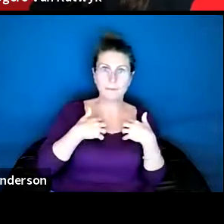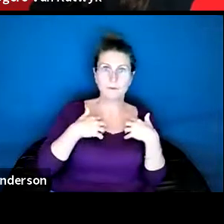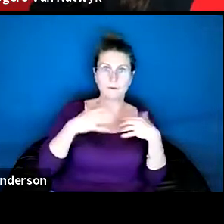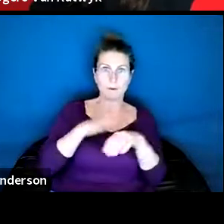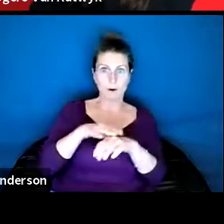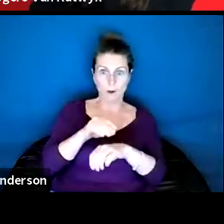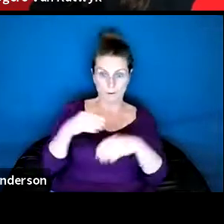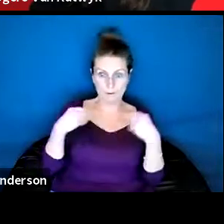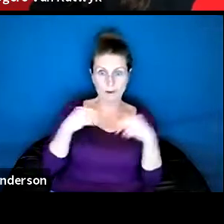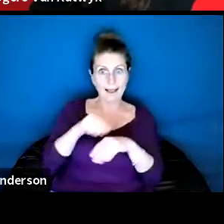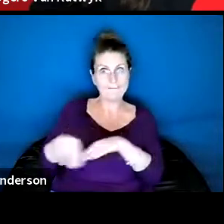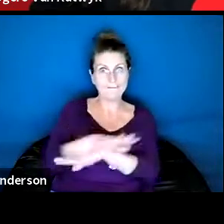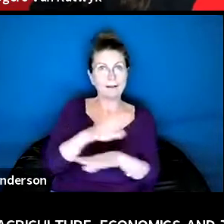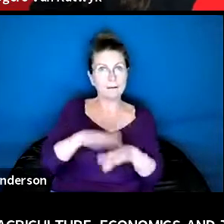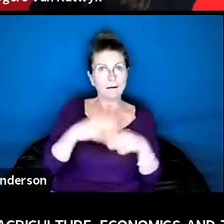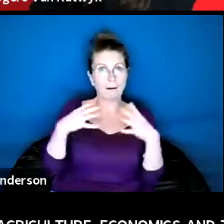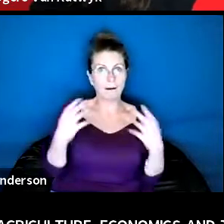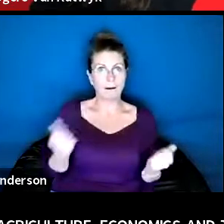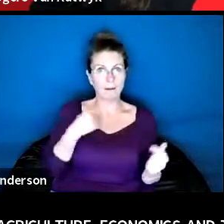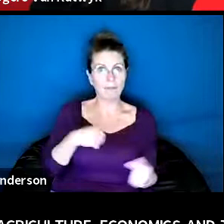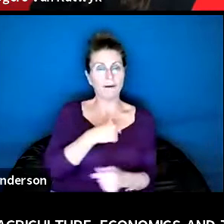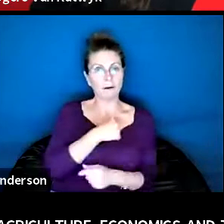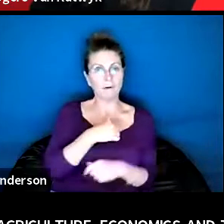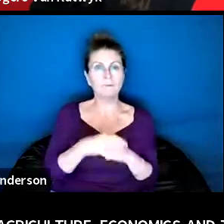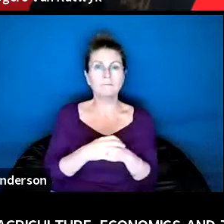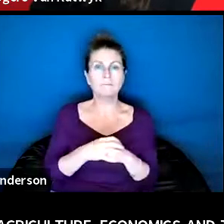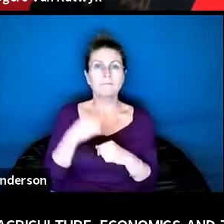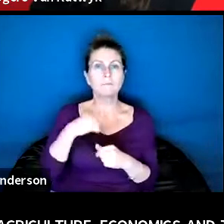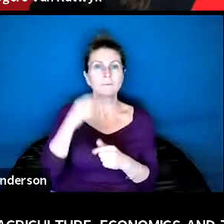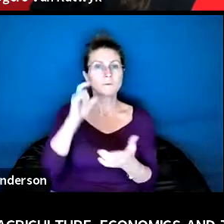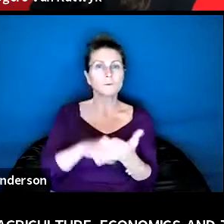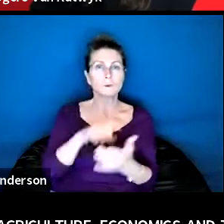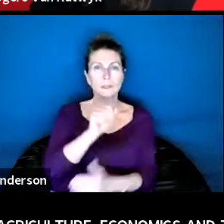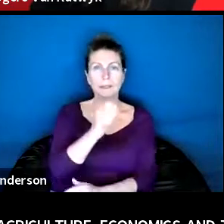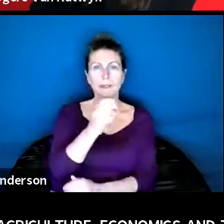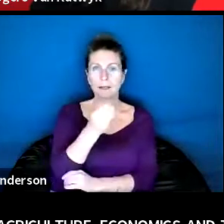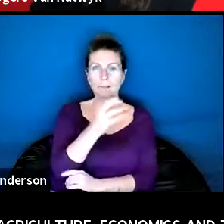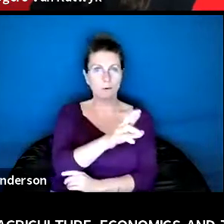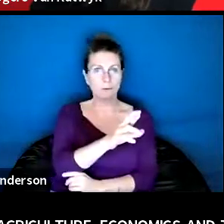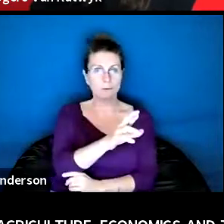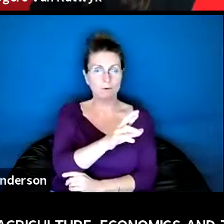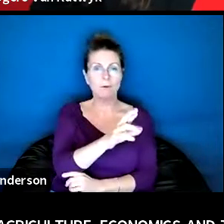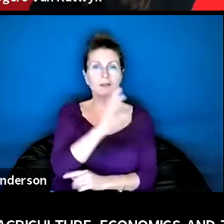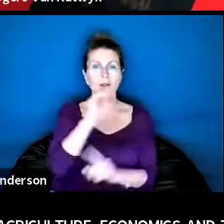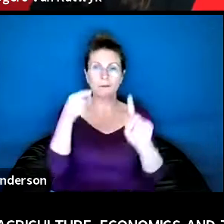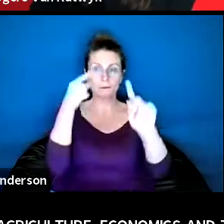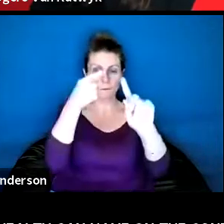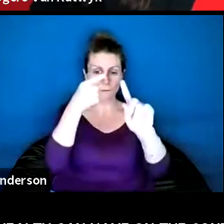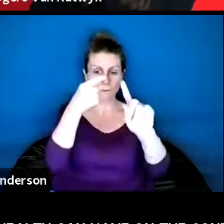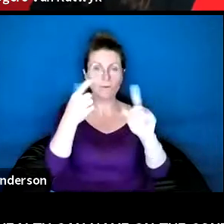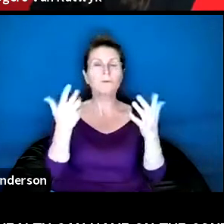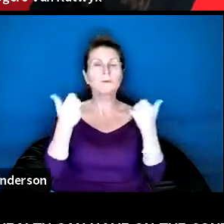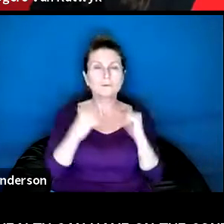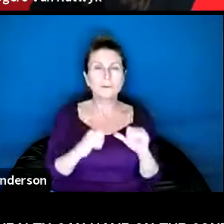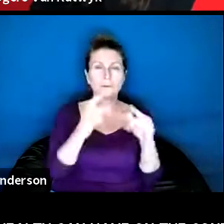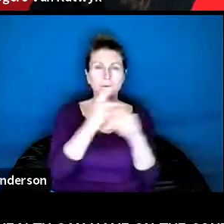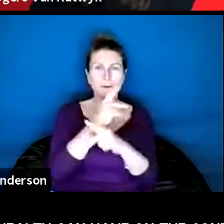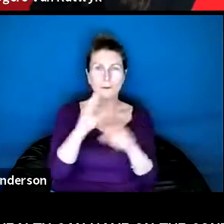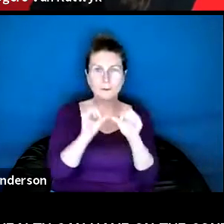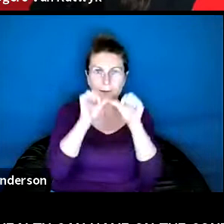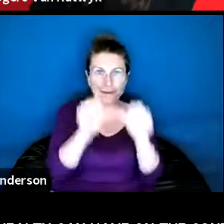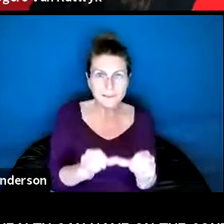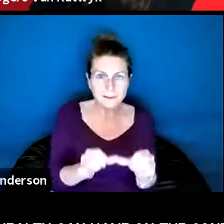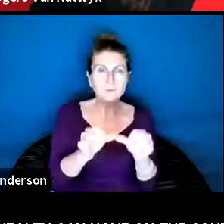its containment of spread. We recognize that AMR jeopardizes the attainment of the United Nations Sustainable Development